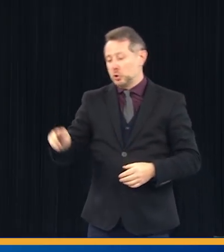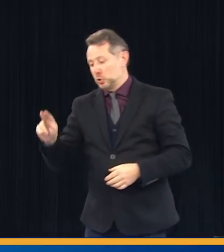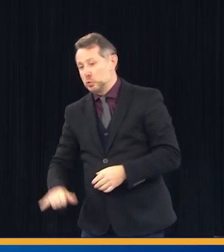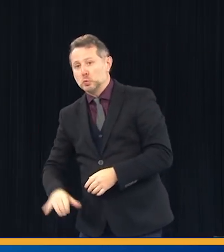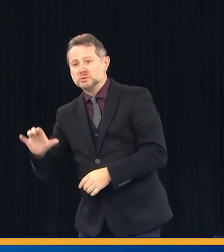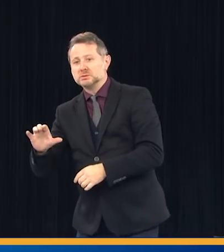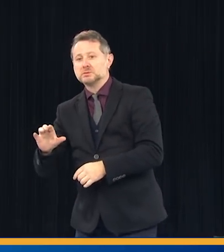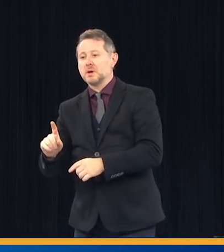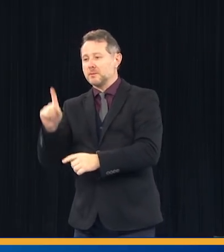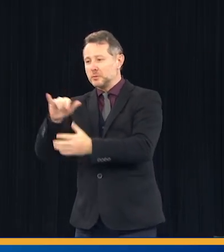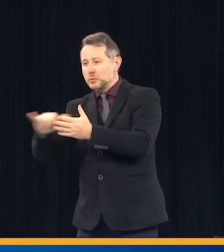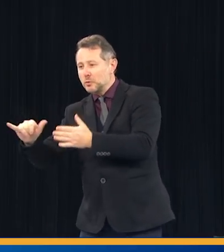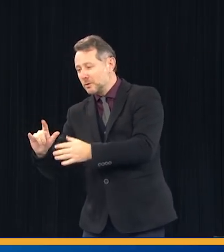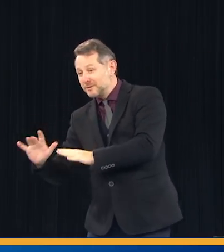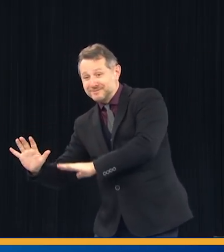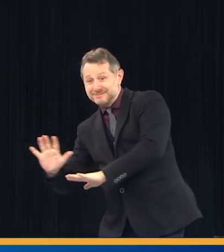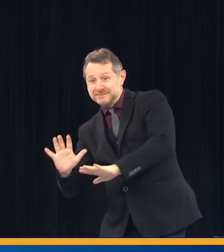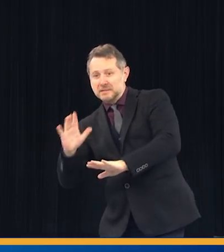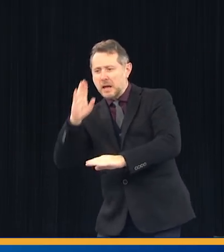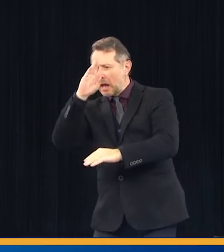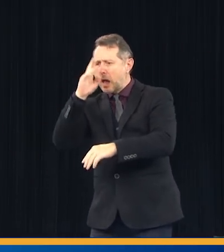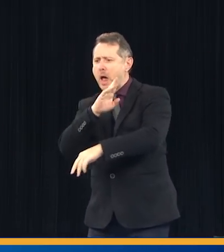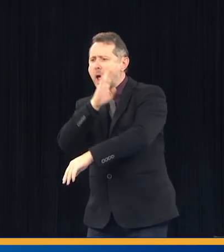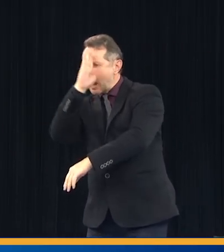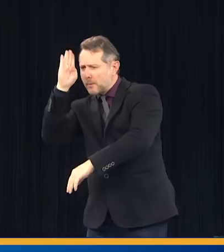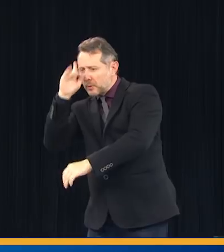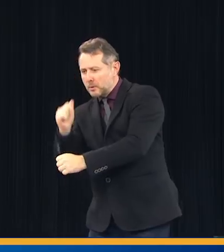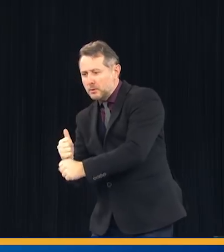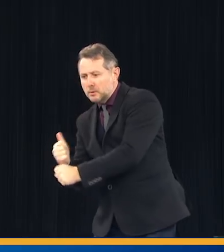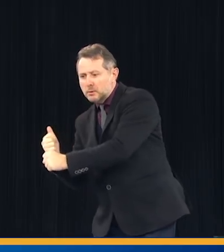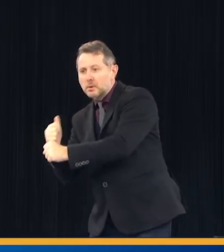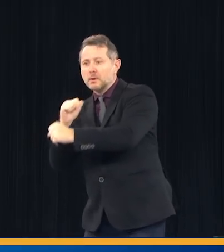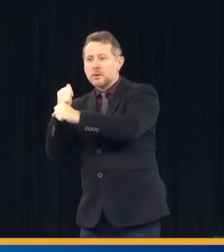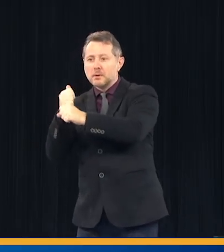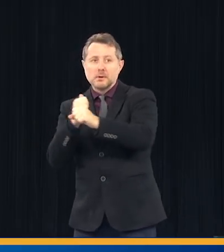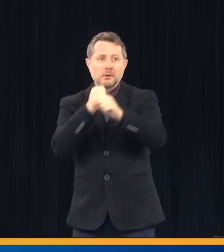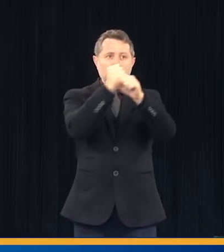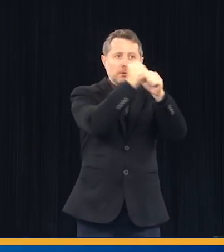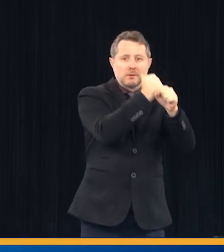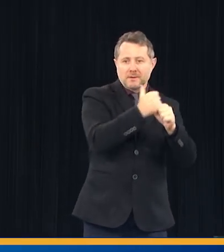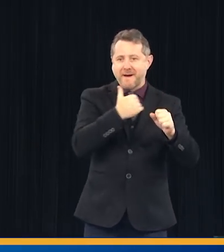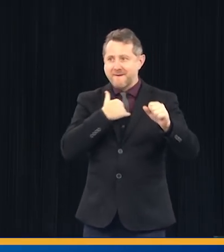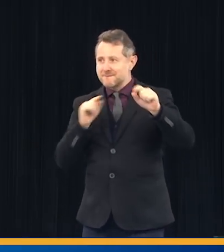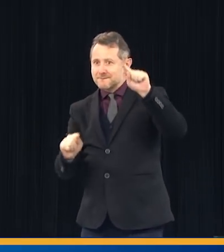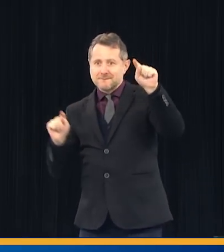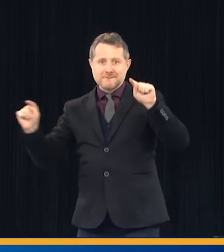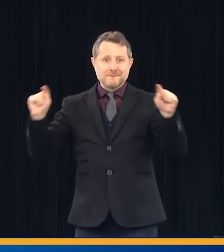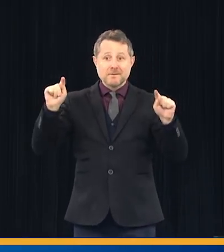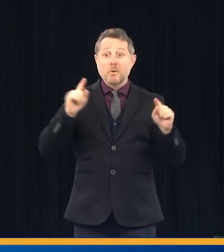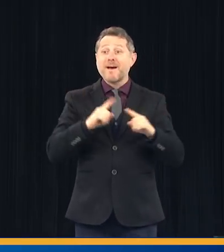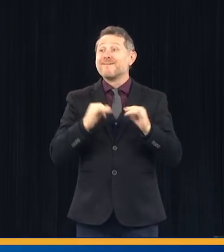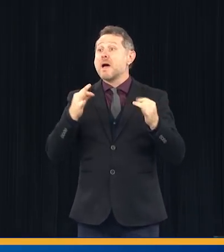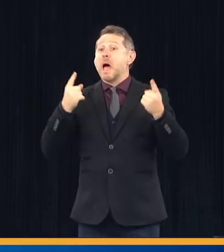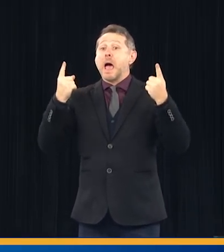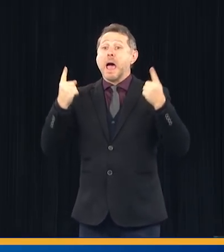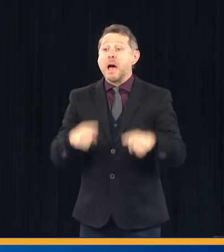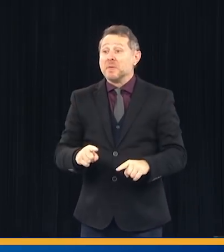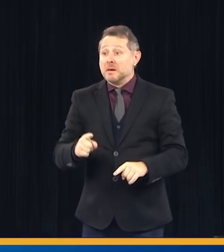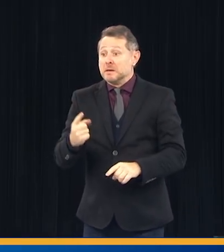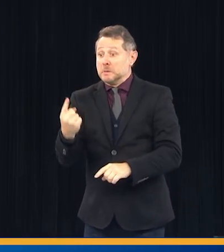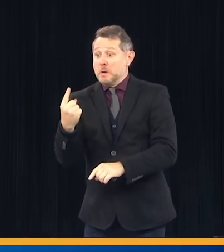have a number of hospitals. You can have a single hospital get overwhelmed within that